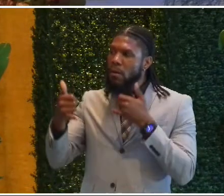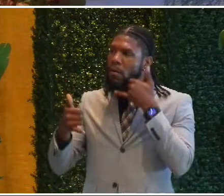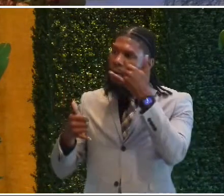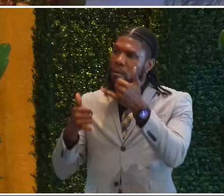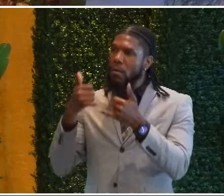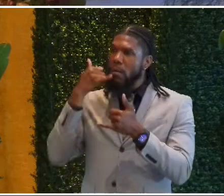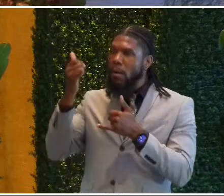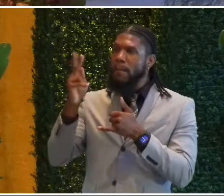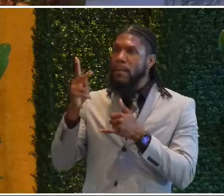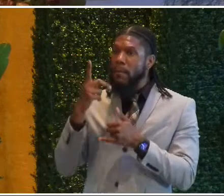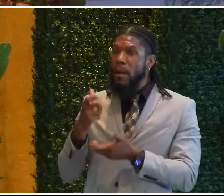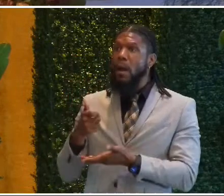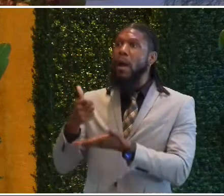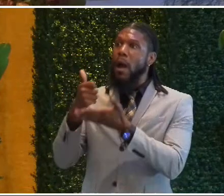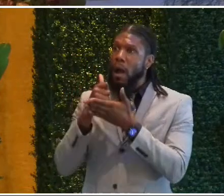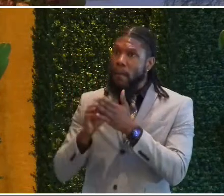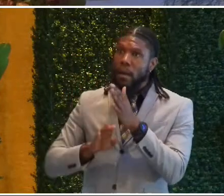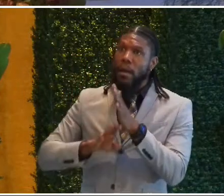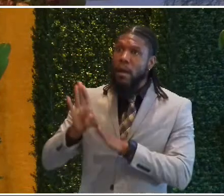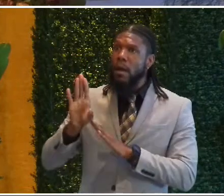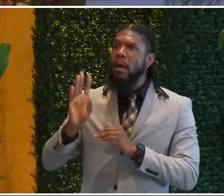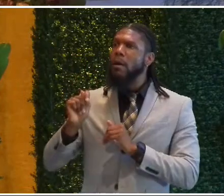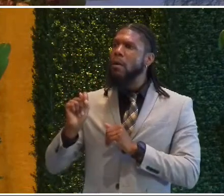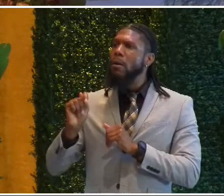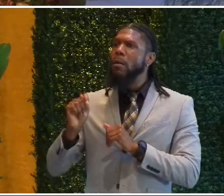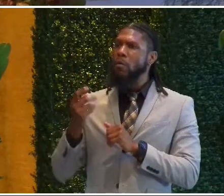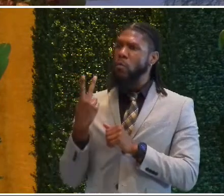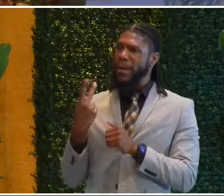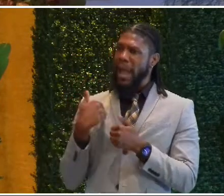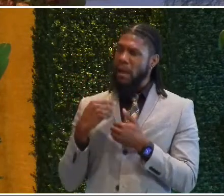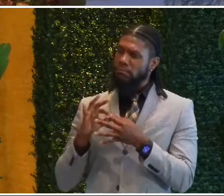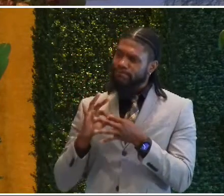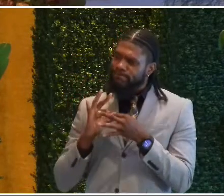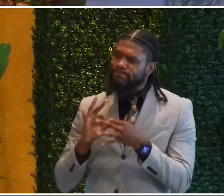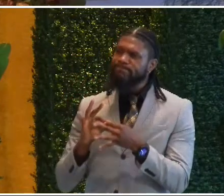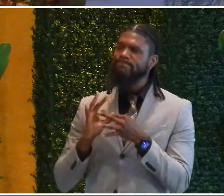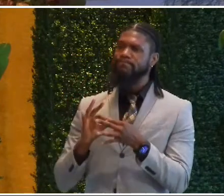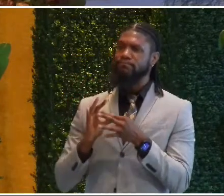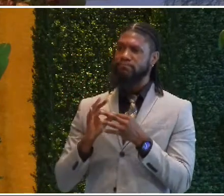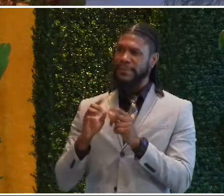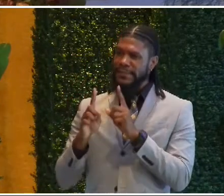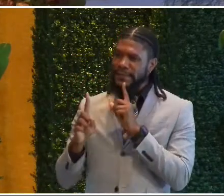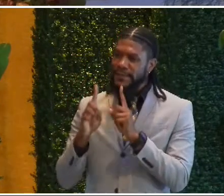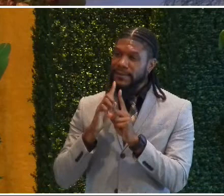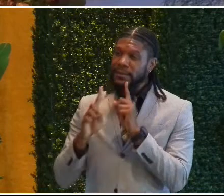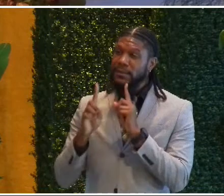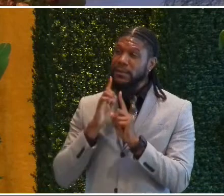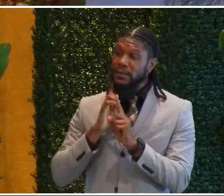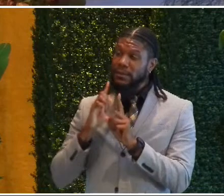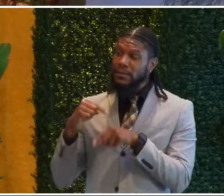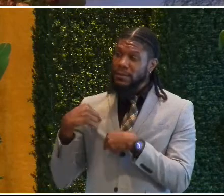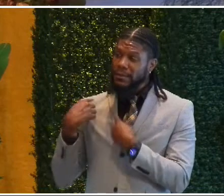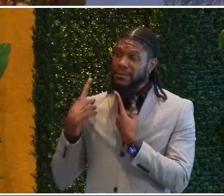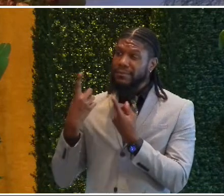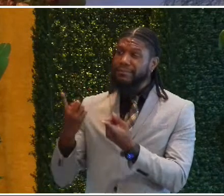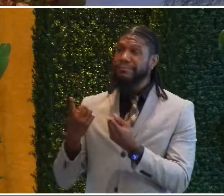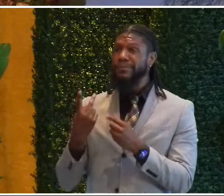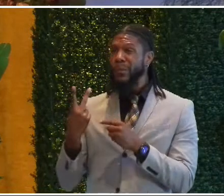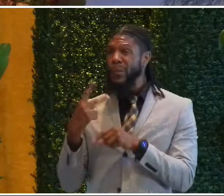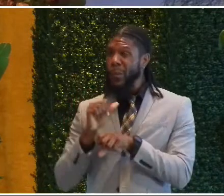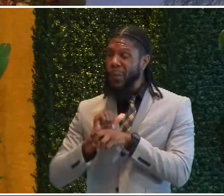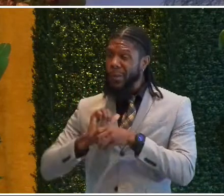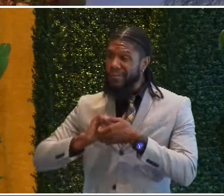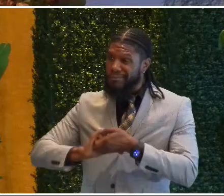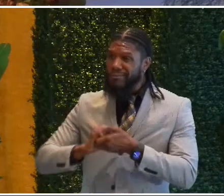ahead. We're calling people we broke bread with. We're calling people we had conversations and bake sales and whatever